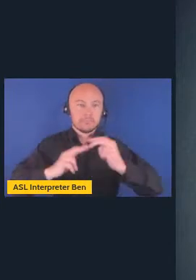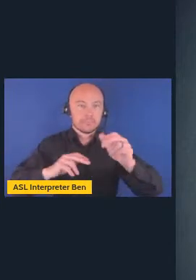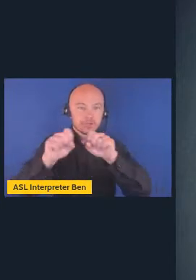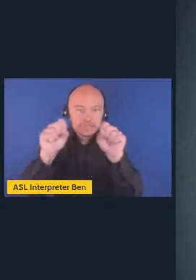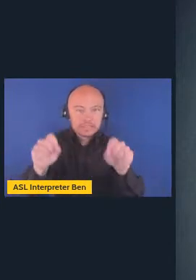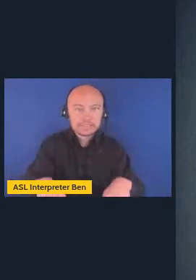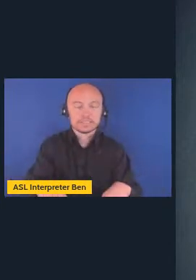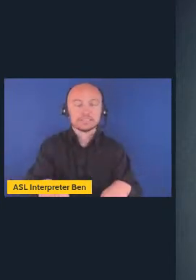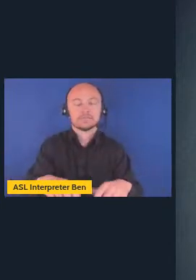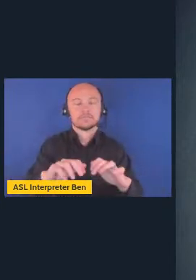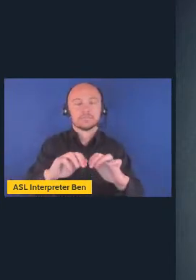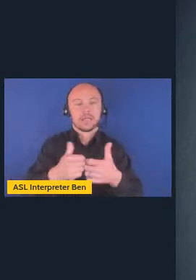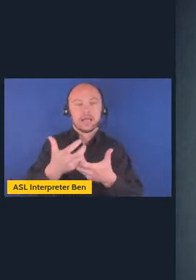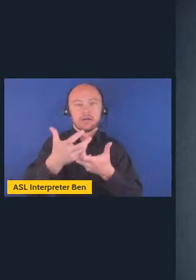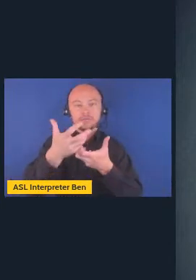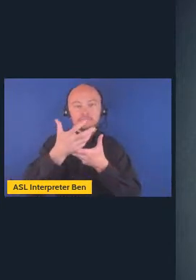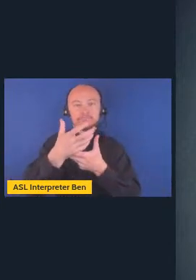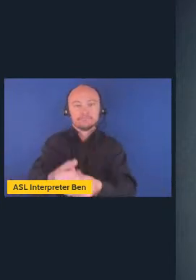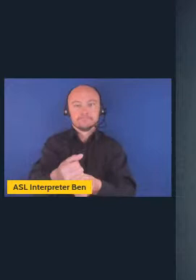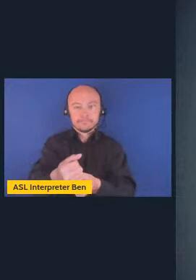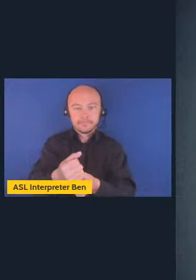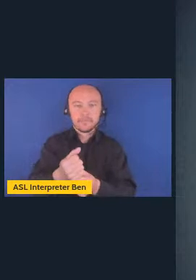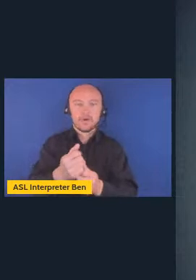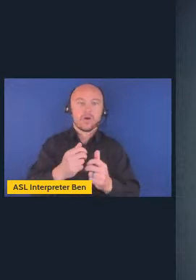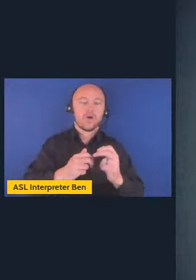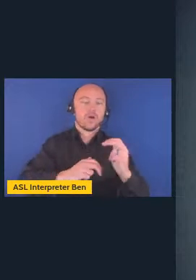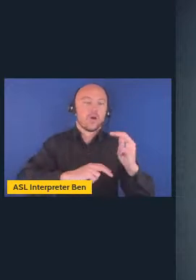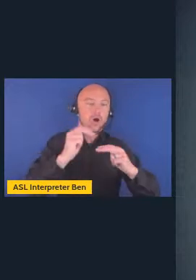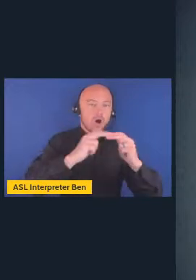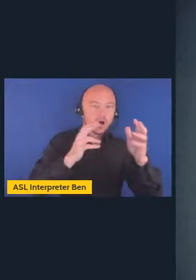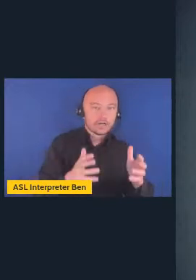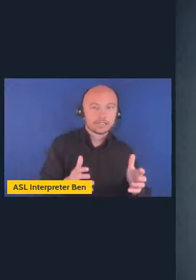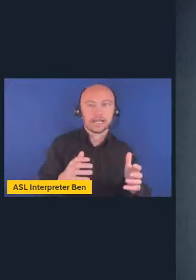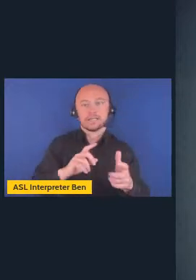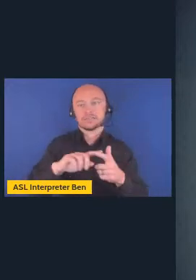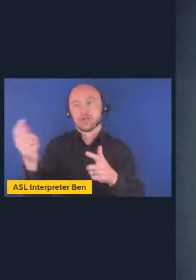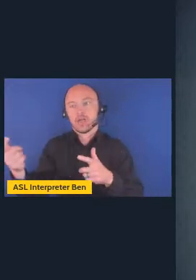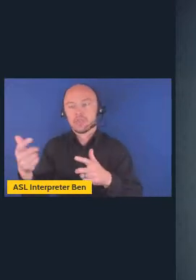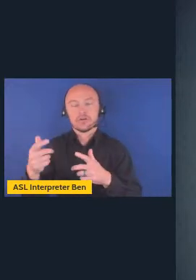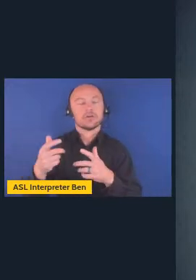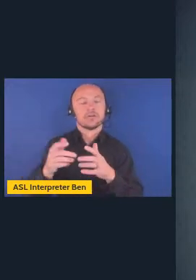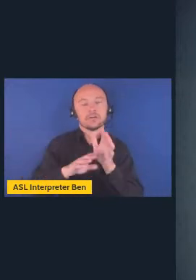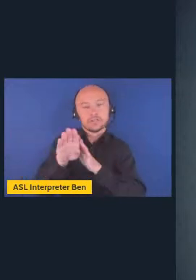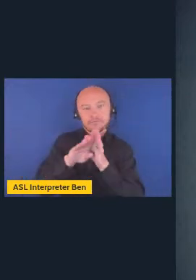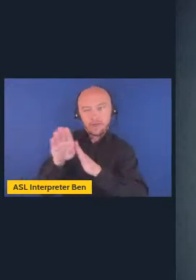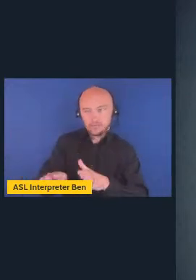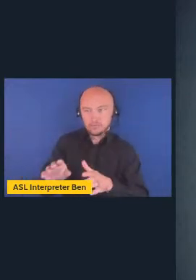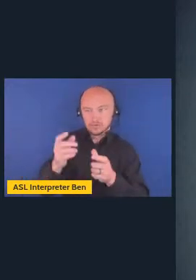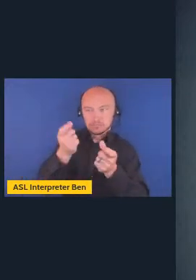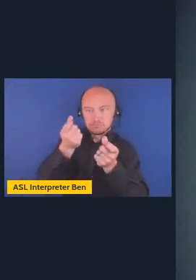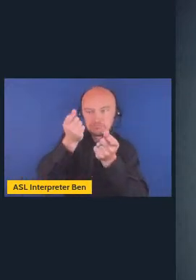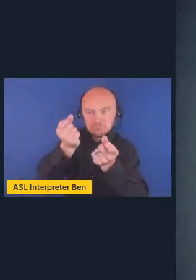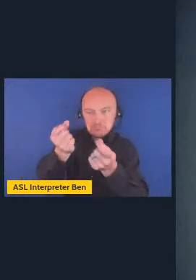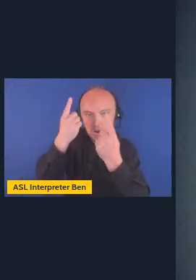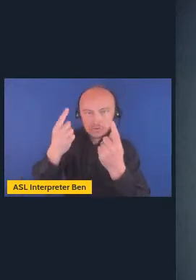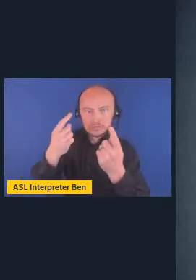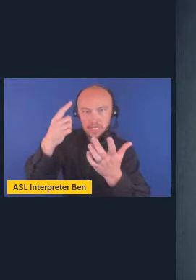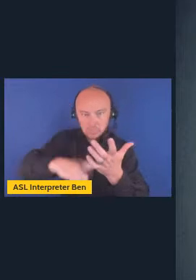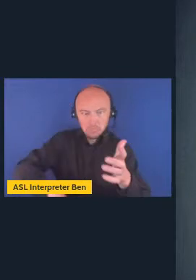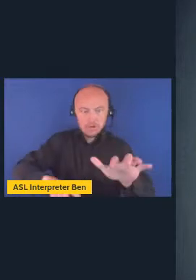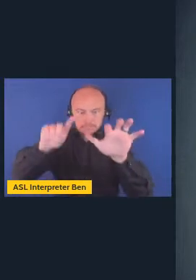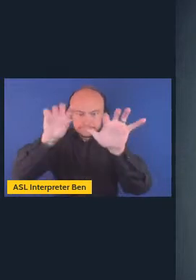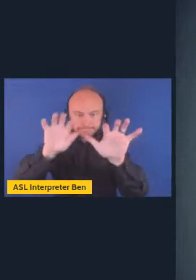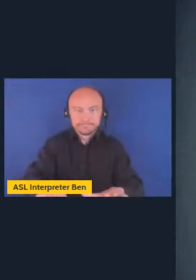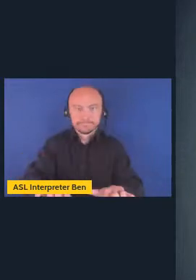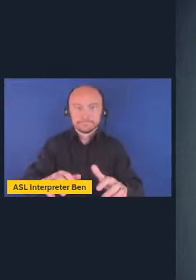can ensure business people, architects, and your fellow developers can understand exactly what it is you intended